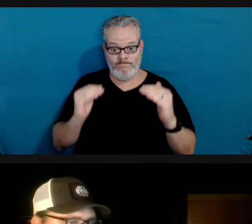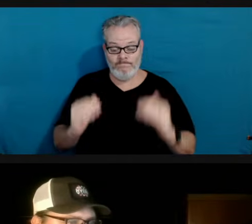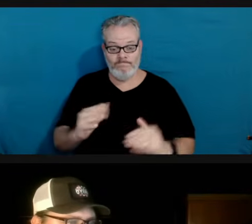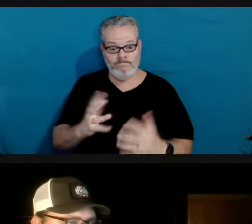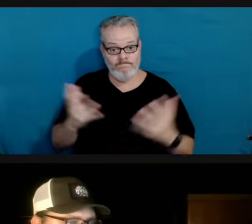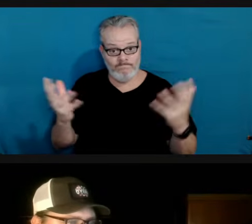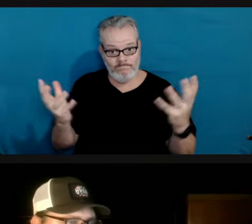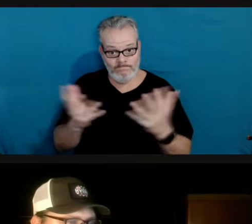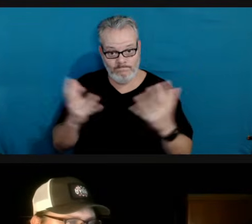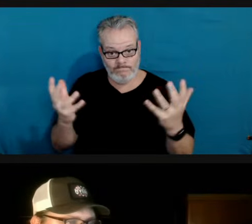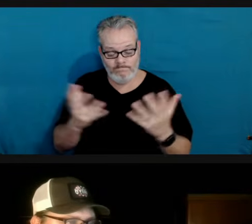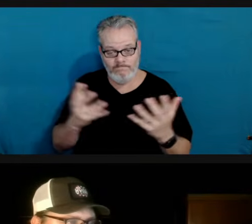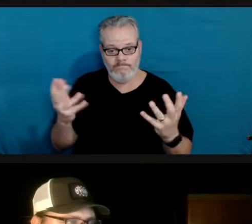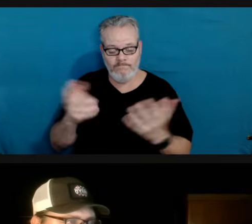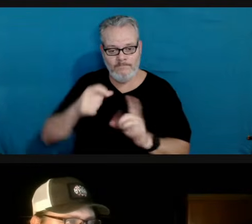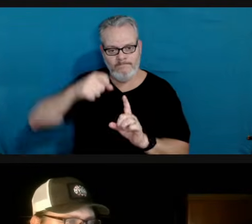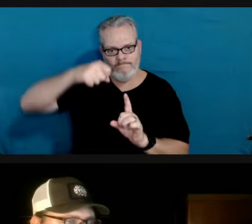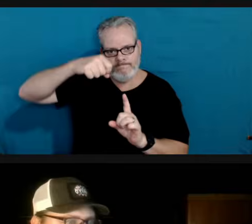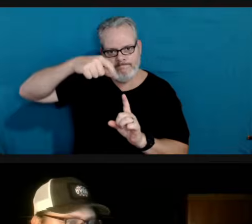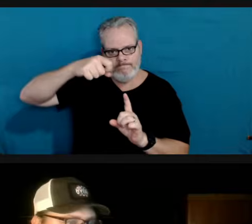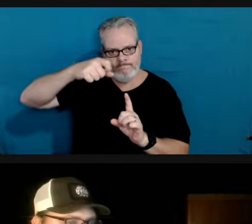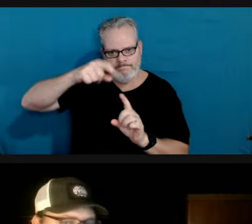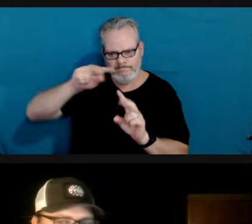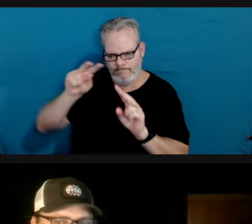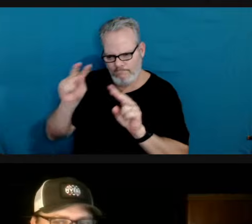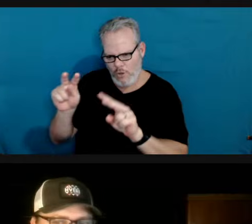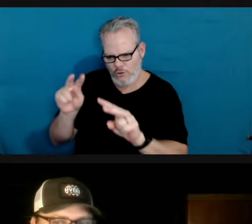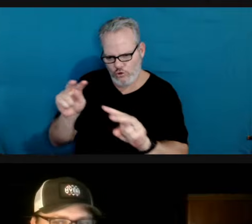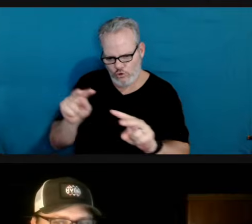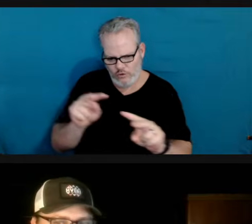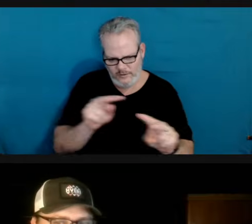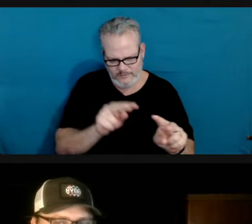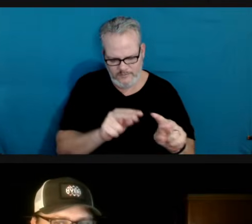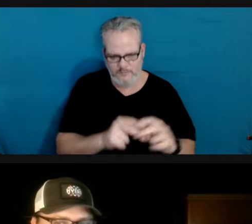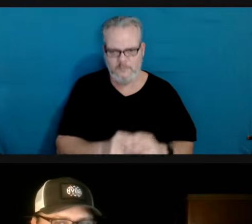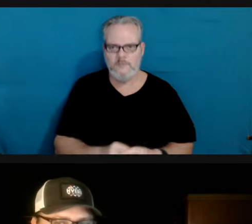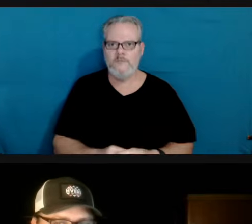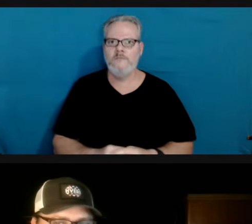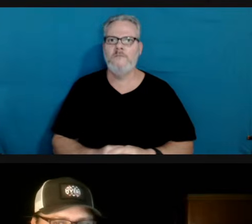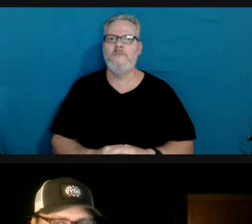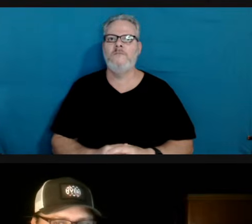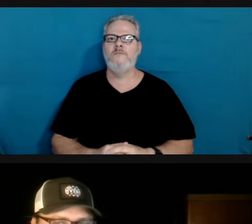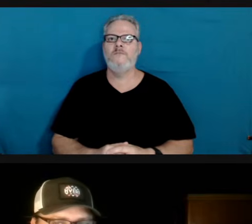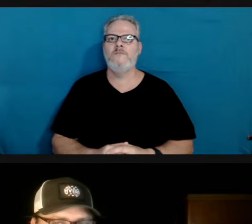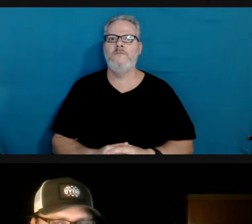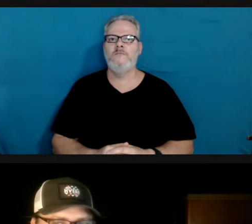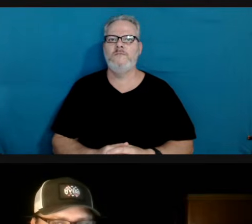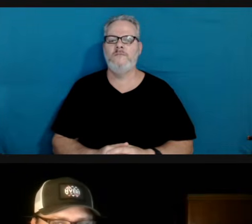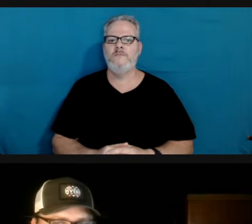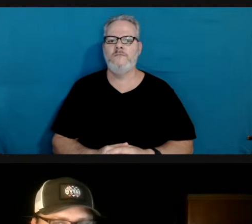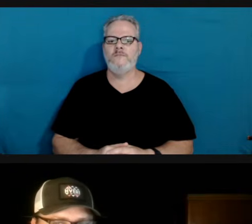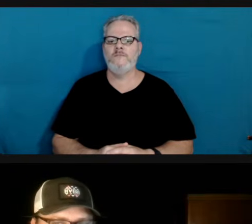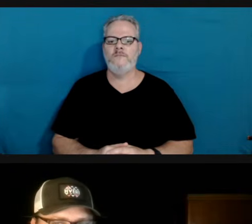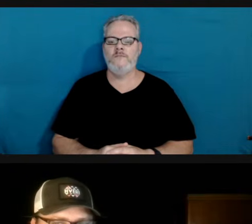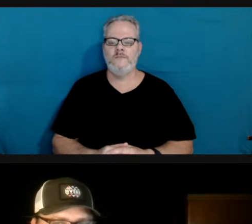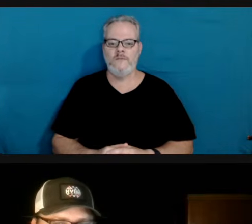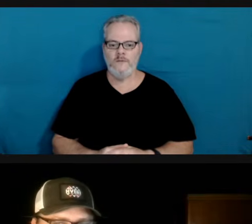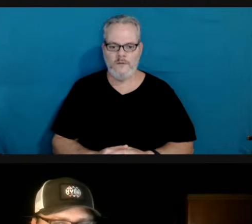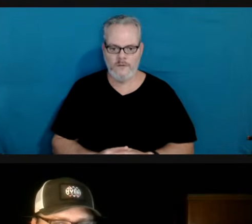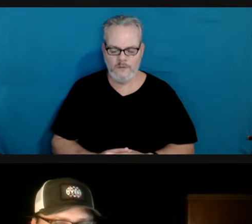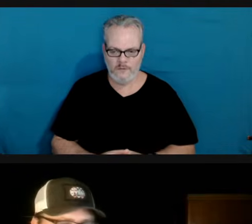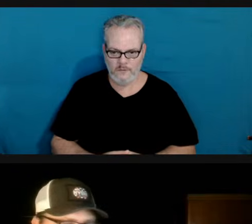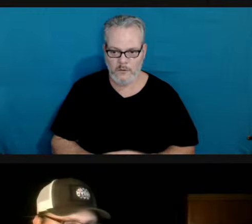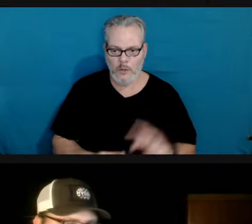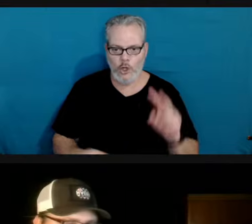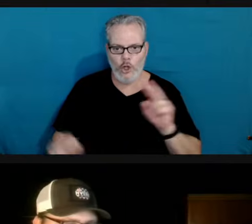signals, and we'll just step through some of the text updates that have come through over the past